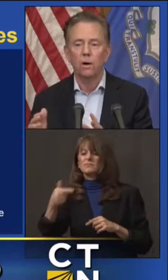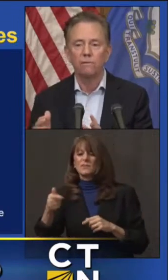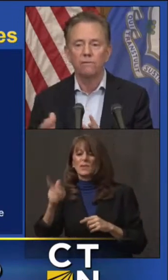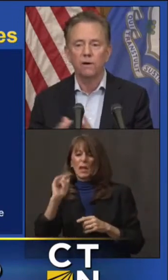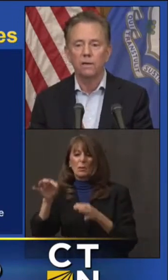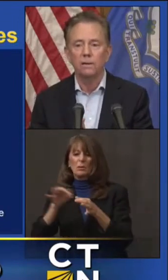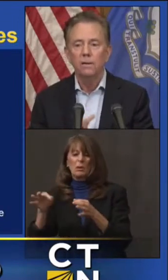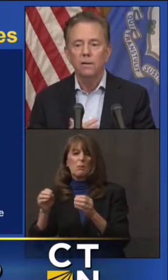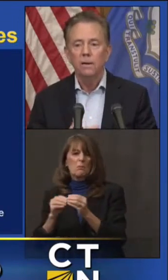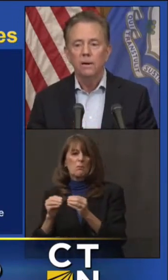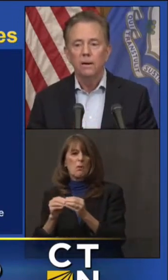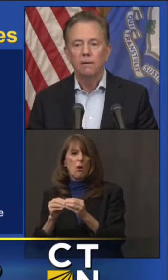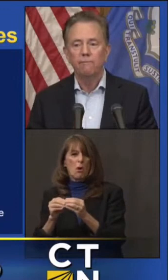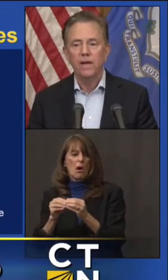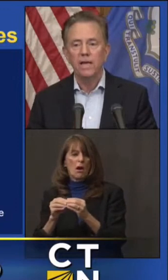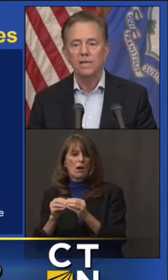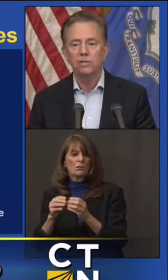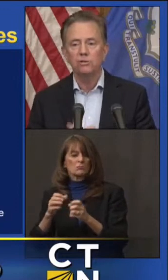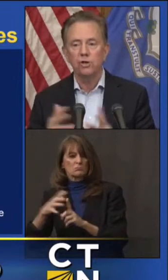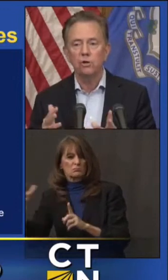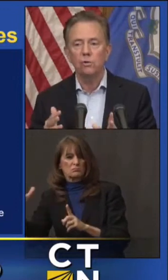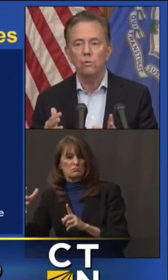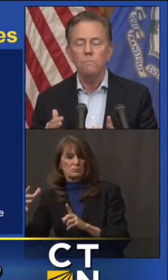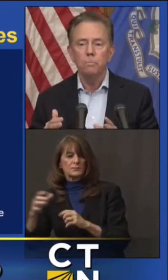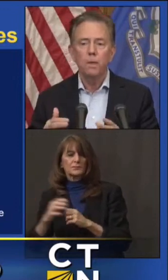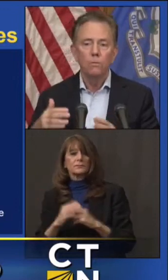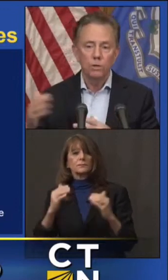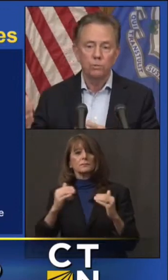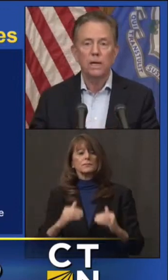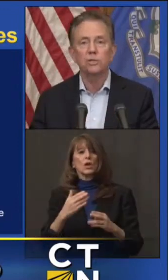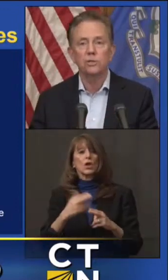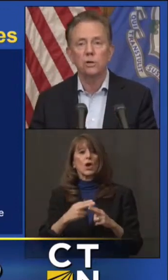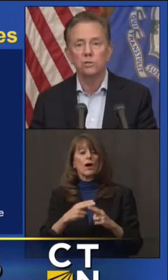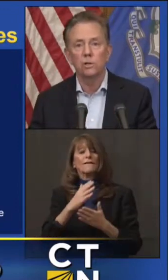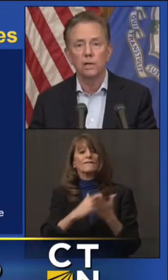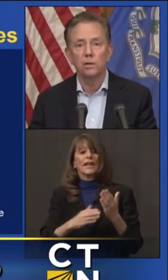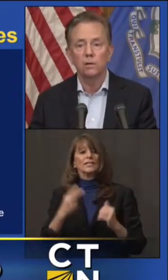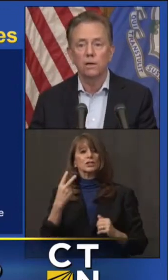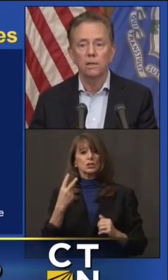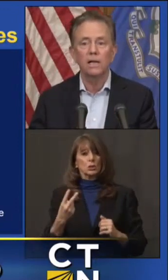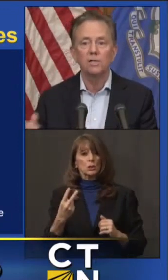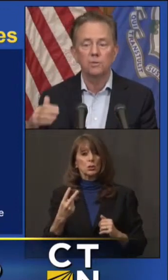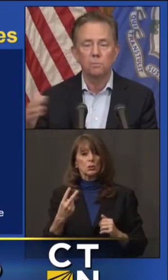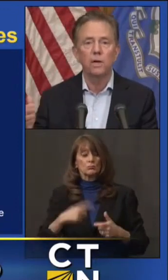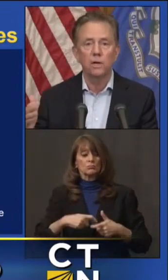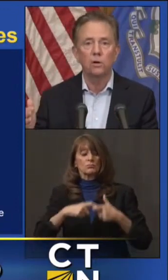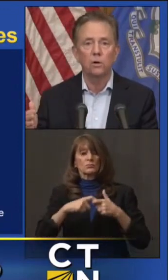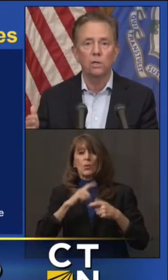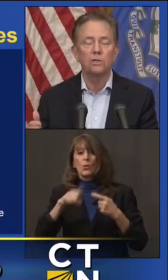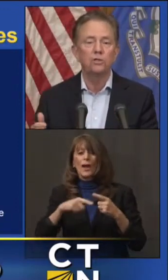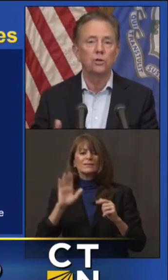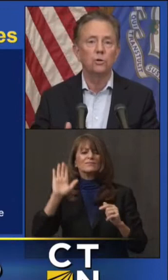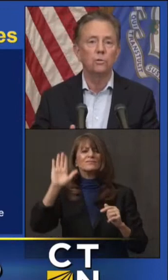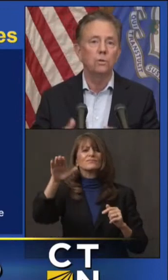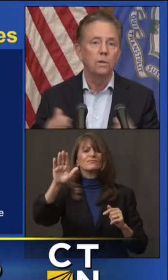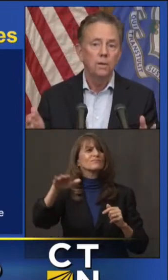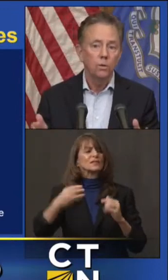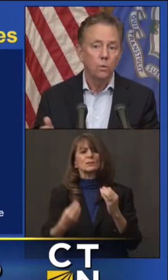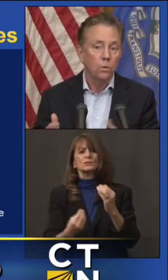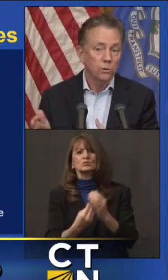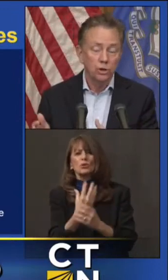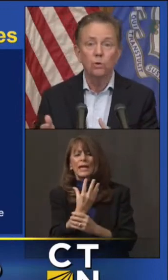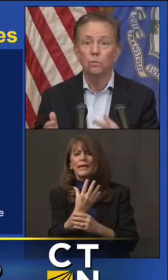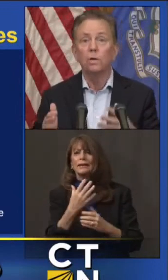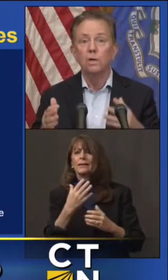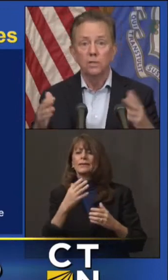are quantified. Phase 2, which will not start till later, late spring, early June,